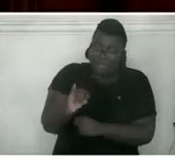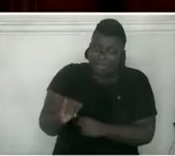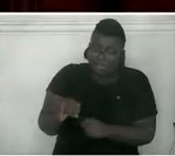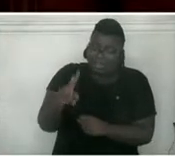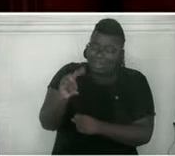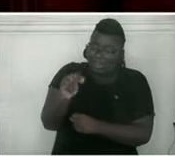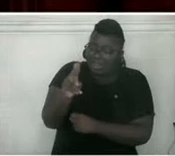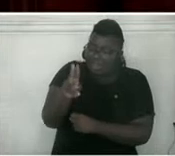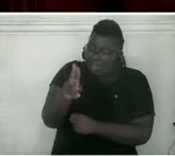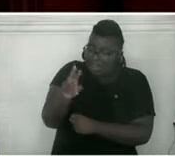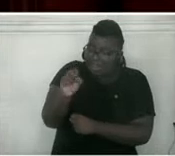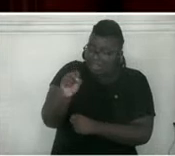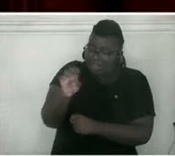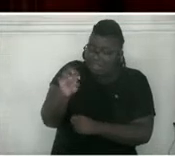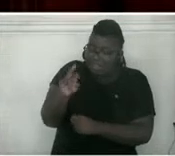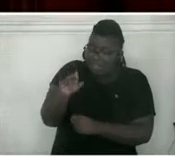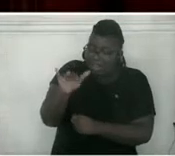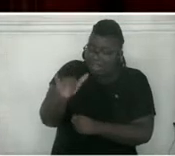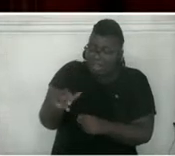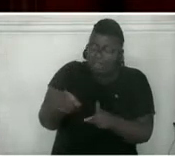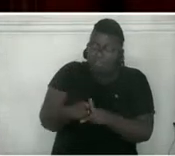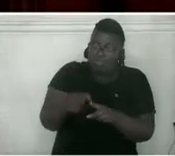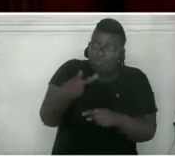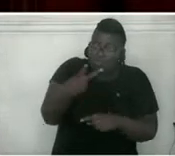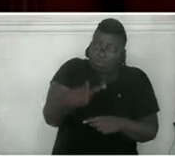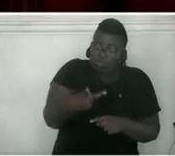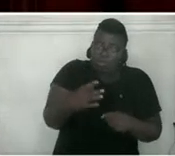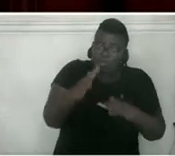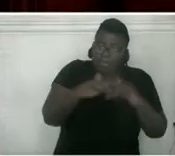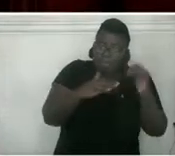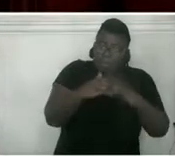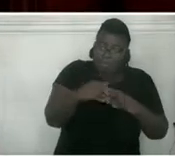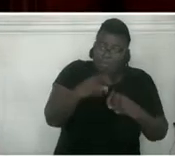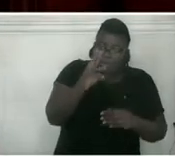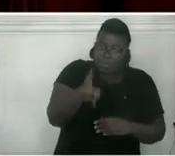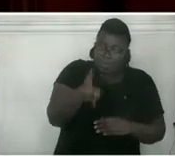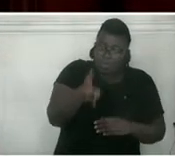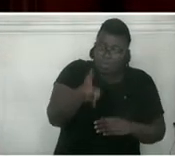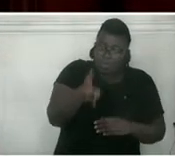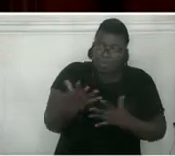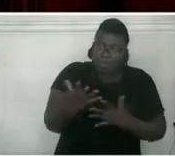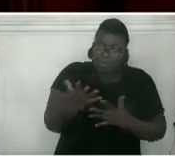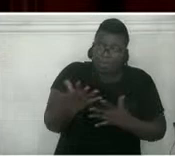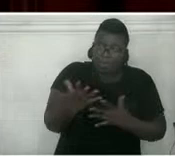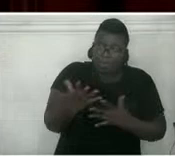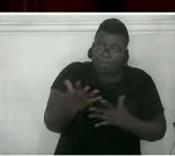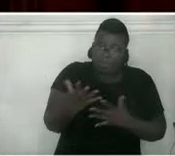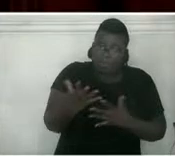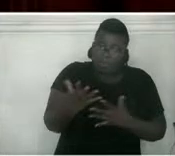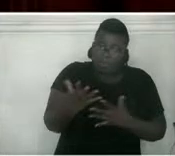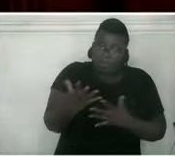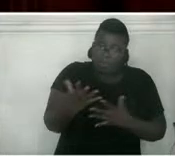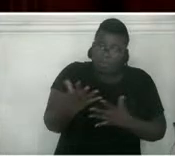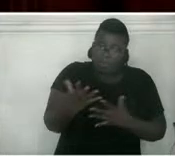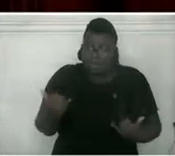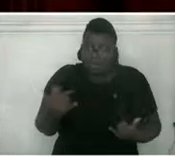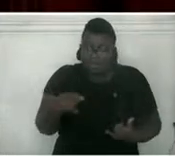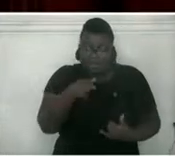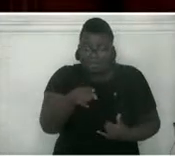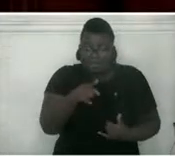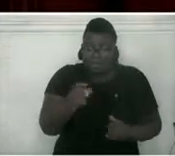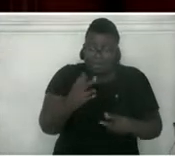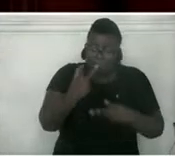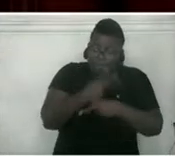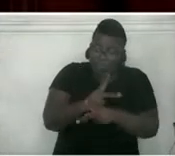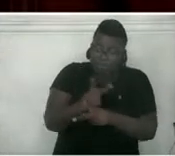mega nurseries will be built at Sidara and Tandi respectively. These nurseries will produce